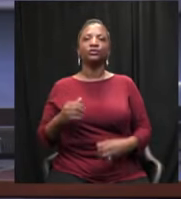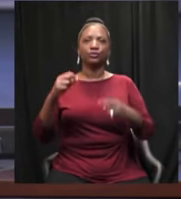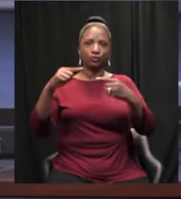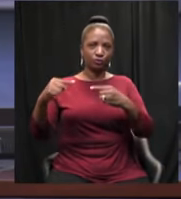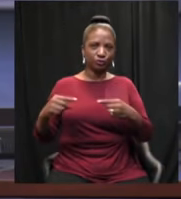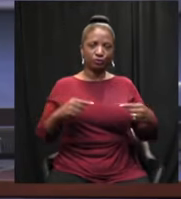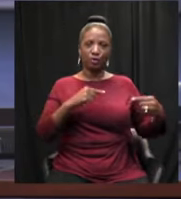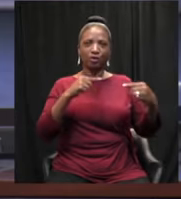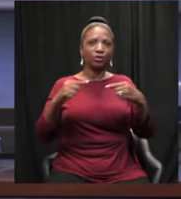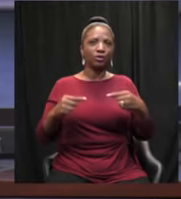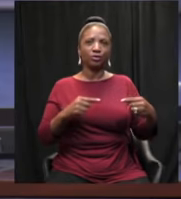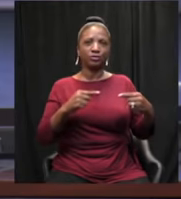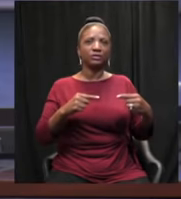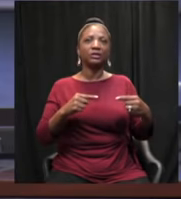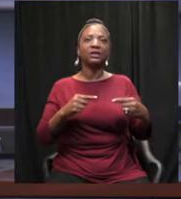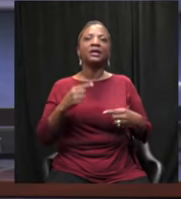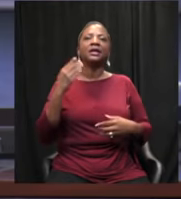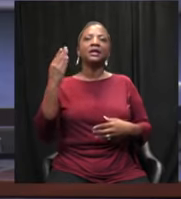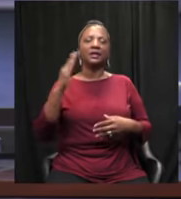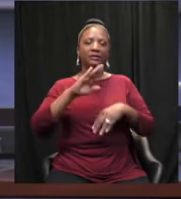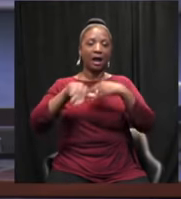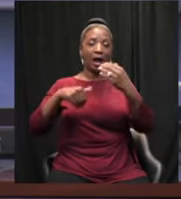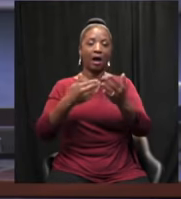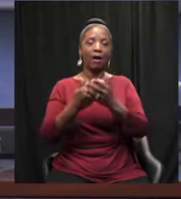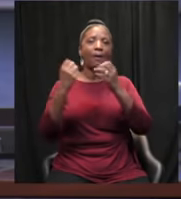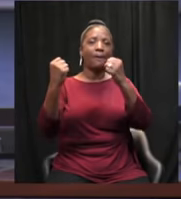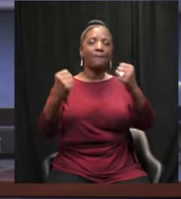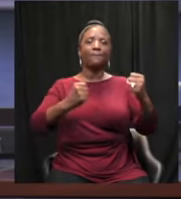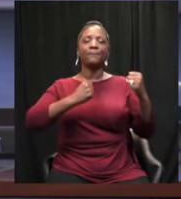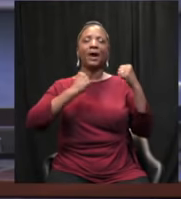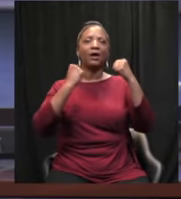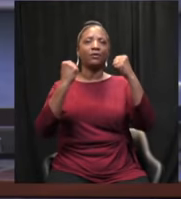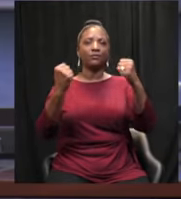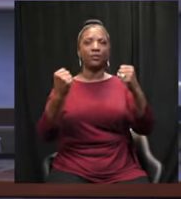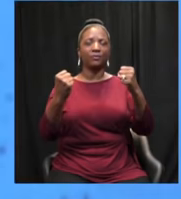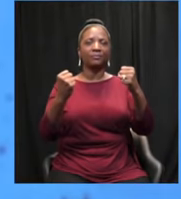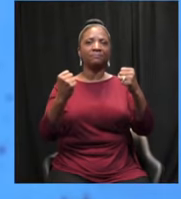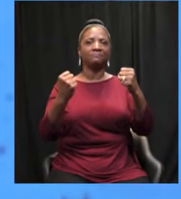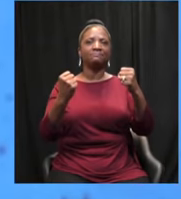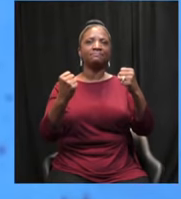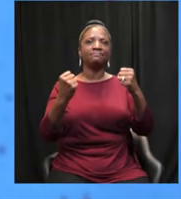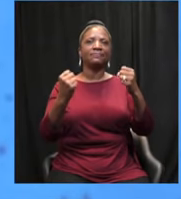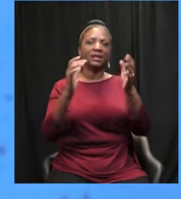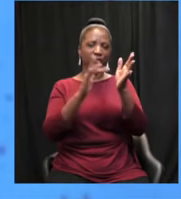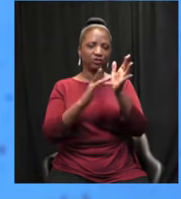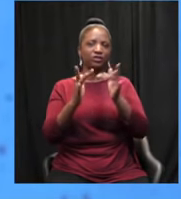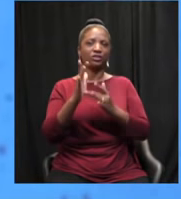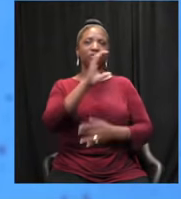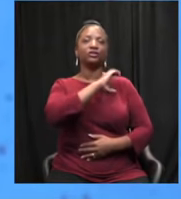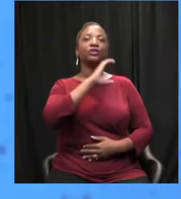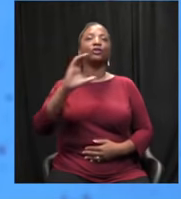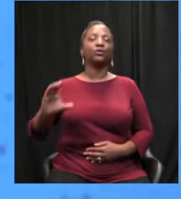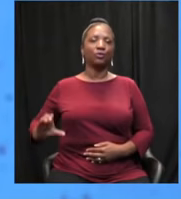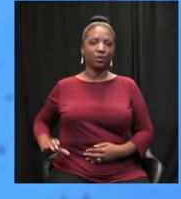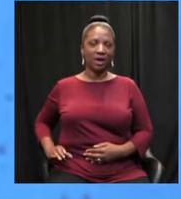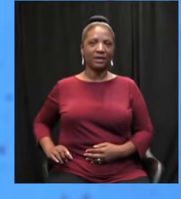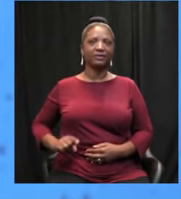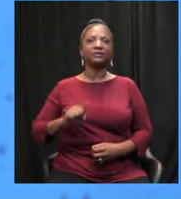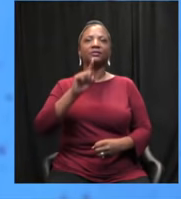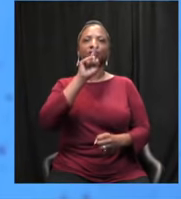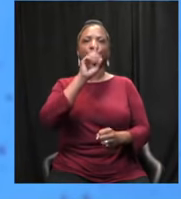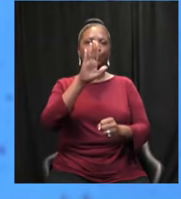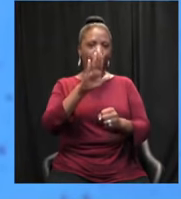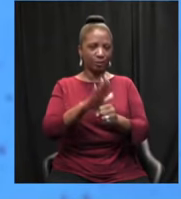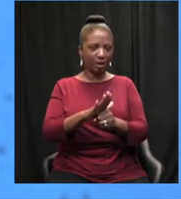all power in his hand. And he is the Christ, the promised and the Messiah who has come to